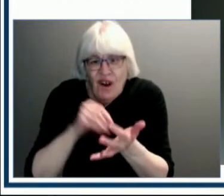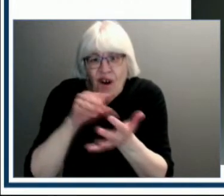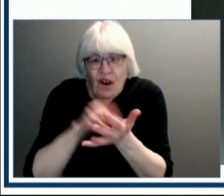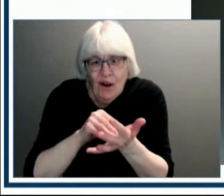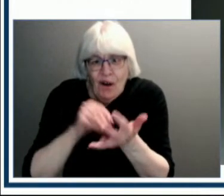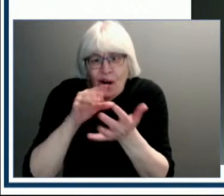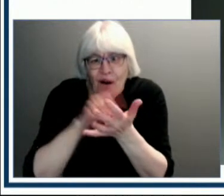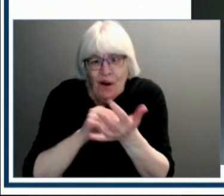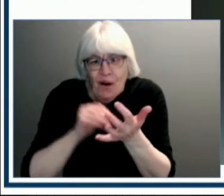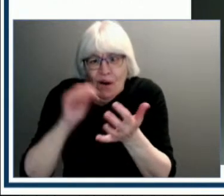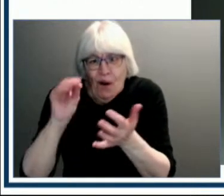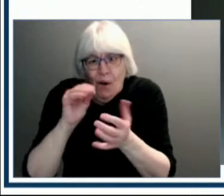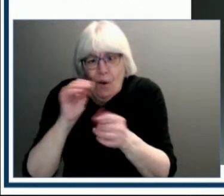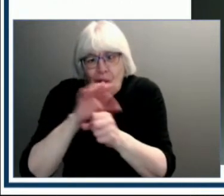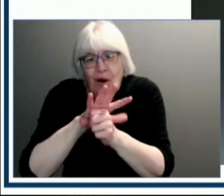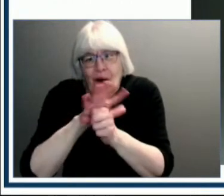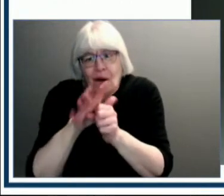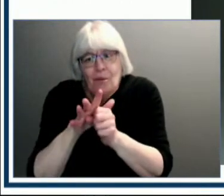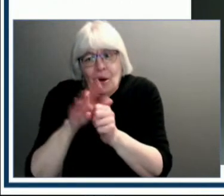about allowing